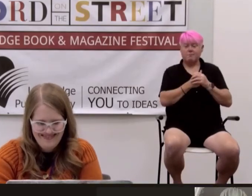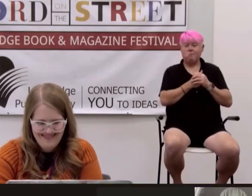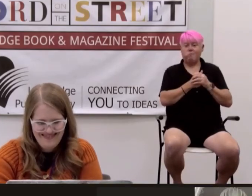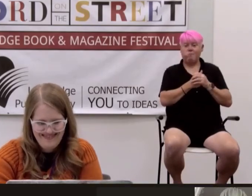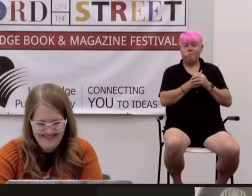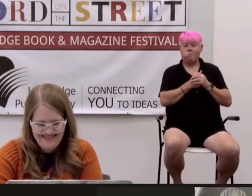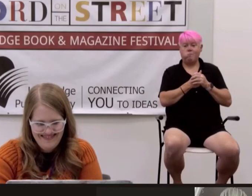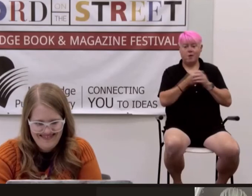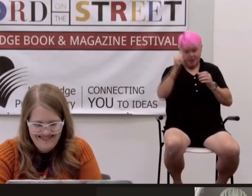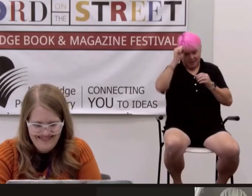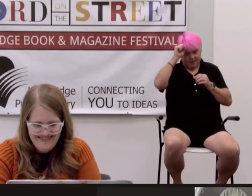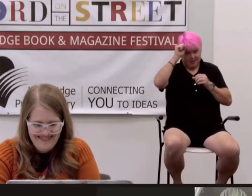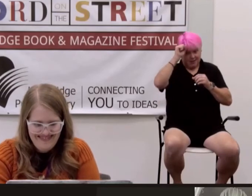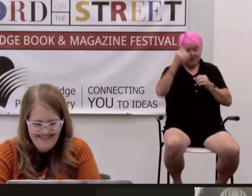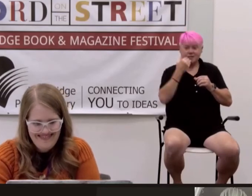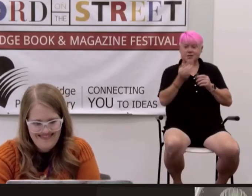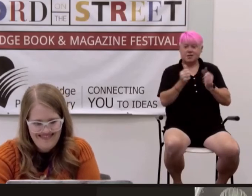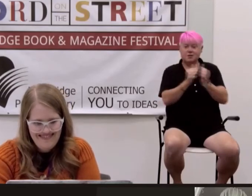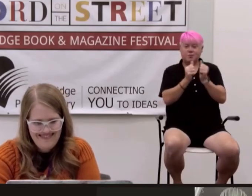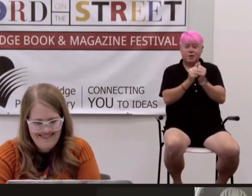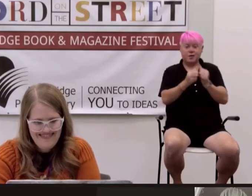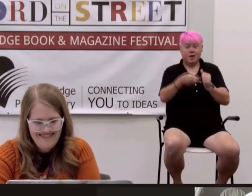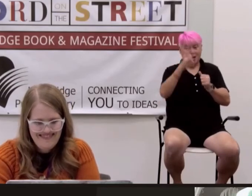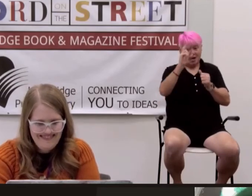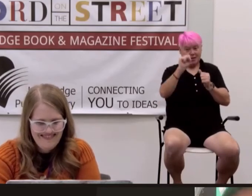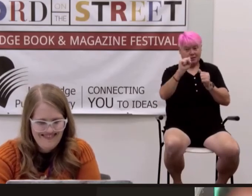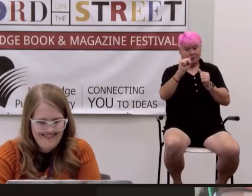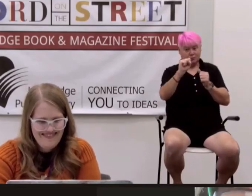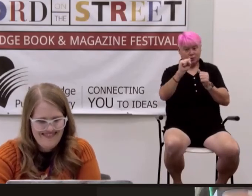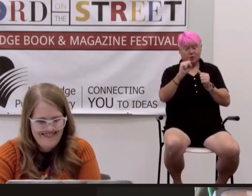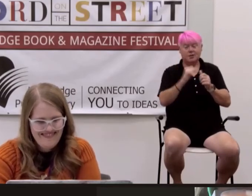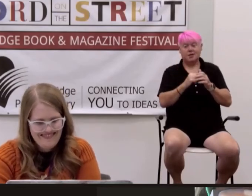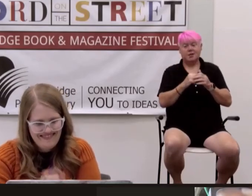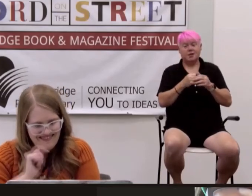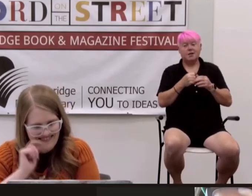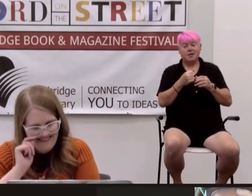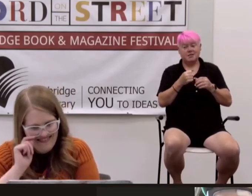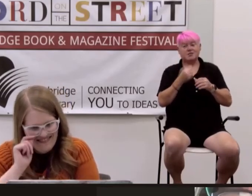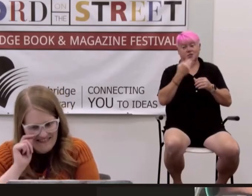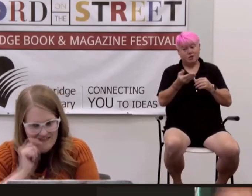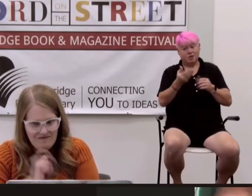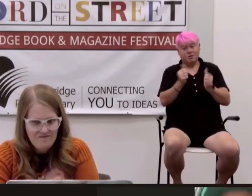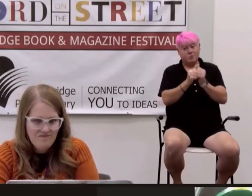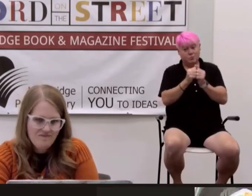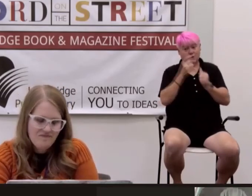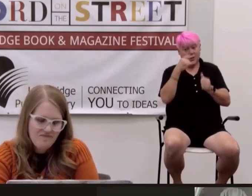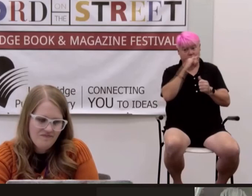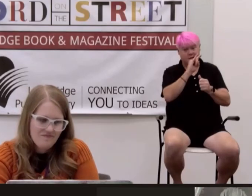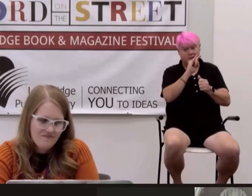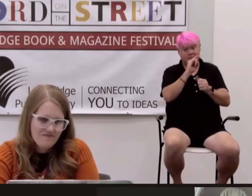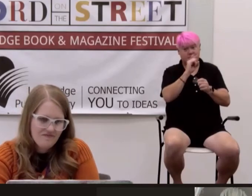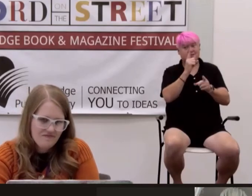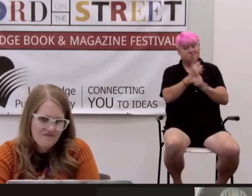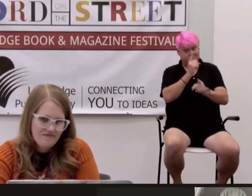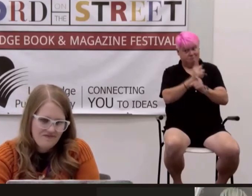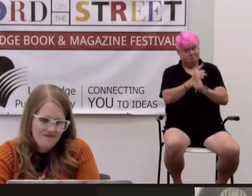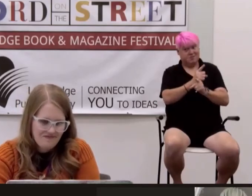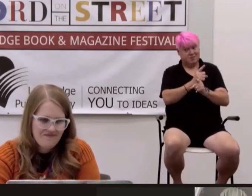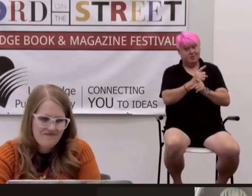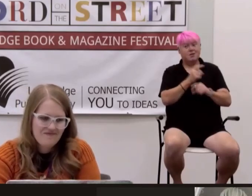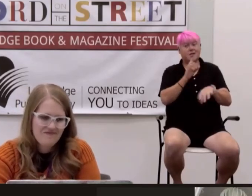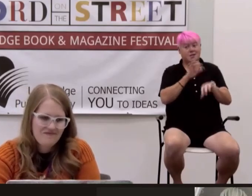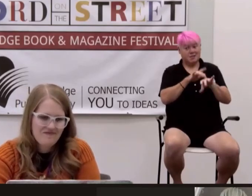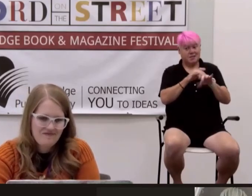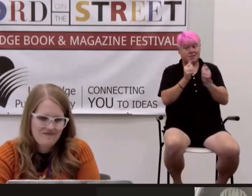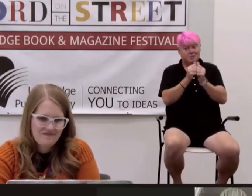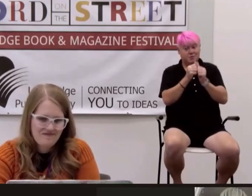Shane is really good with high school, especially with kids. So absolutely, get in touch with him